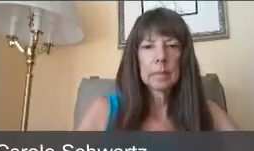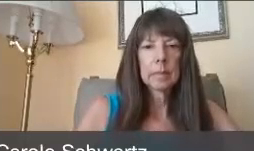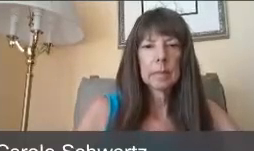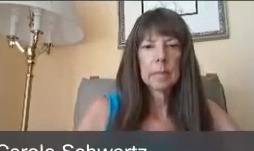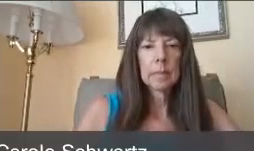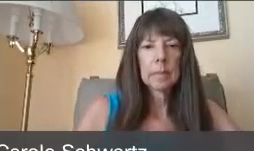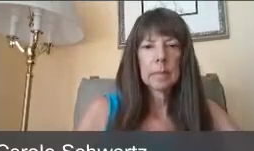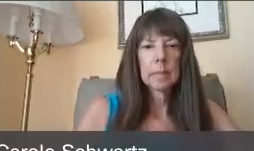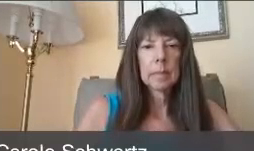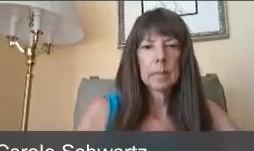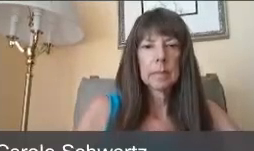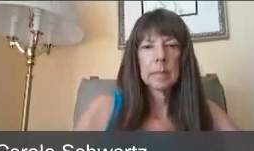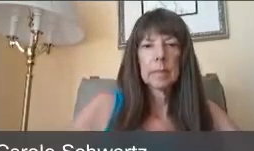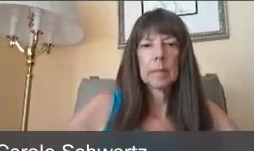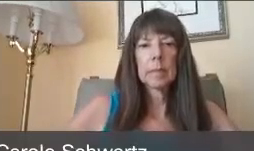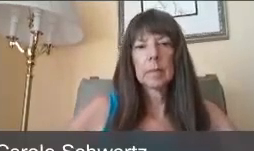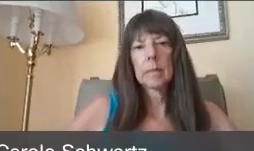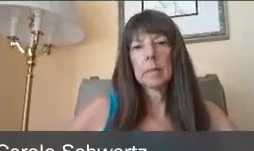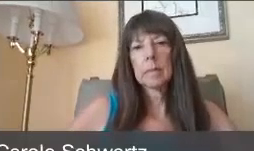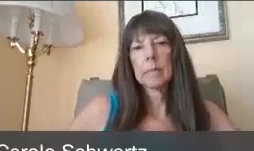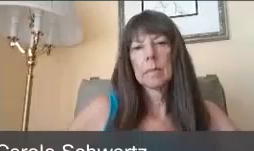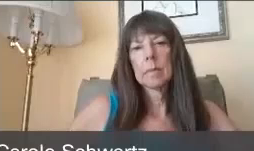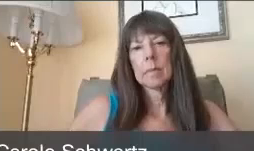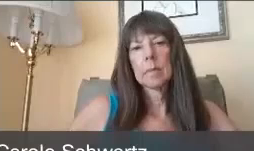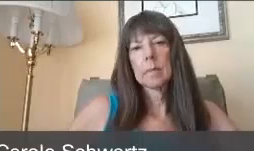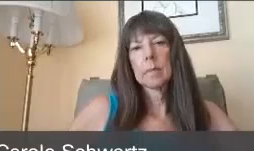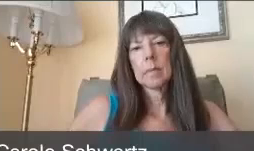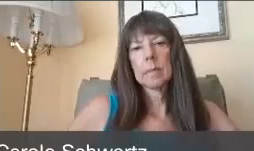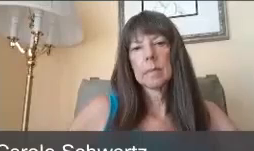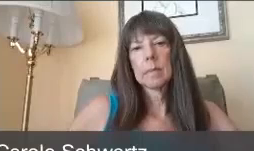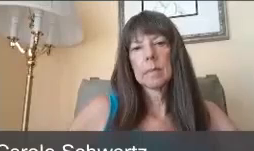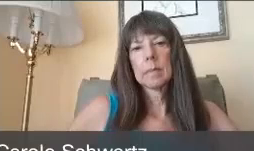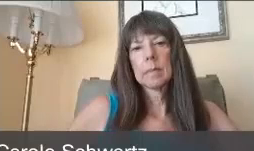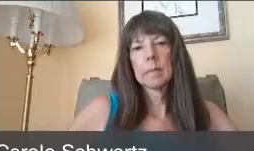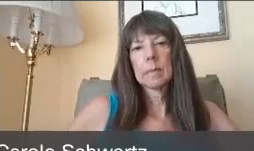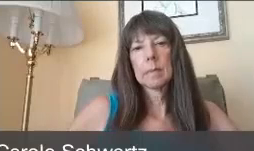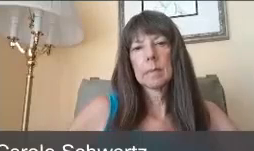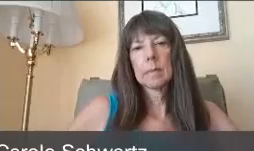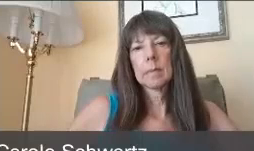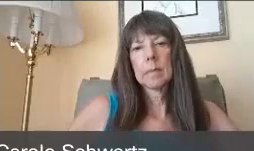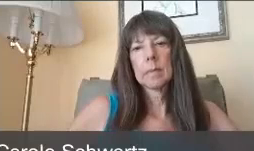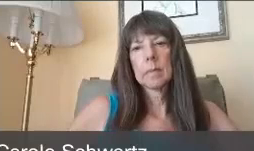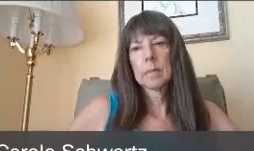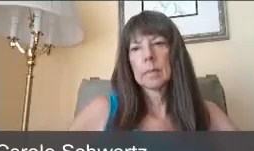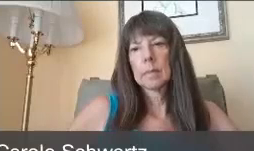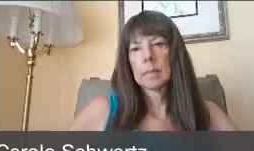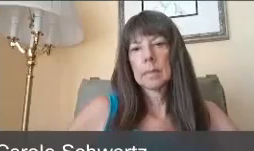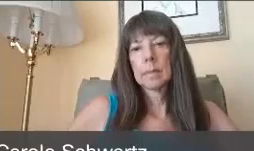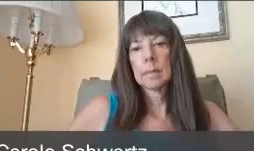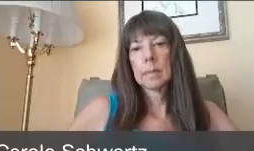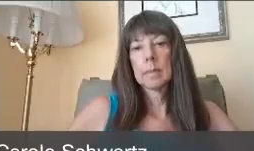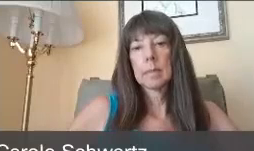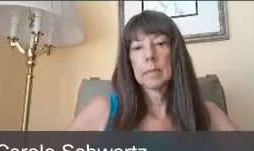extra medical students, you will see there are some teams here with only 2 disciplines. So for